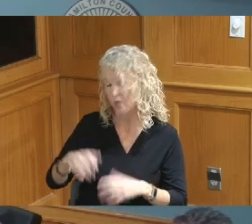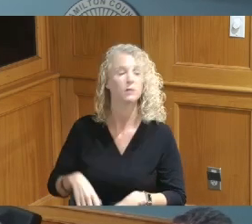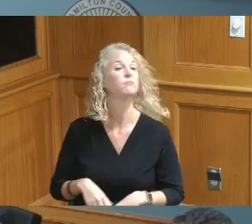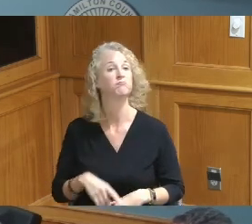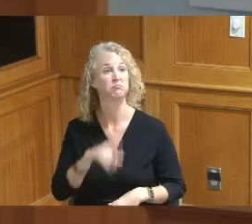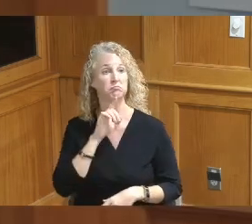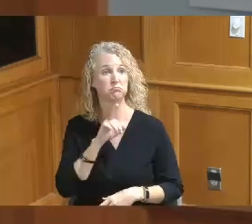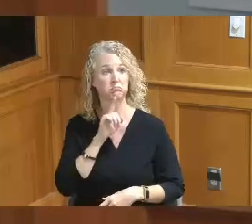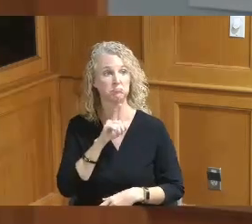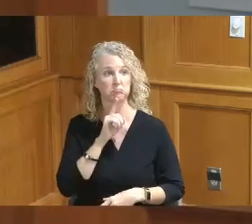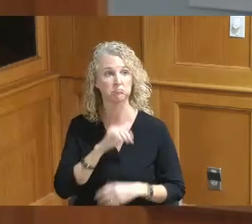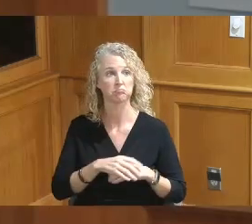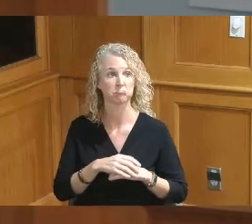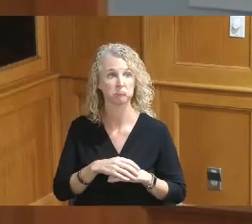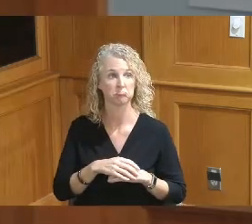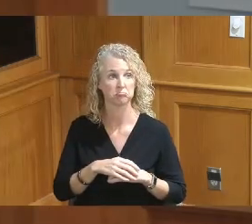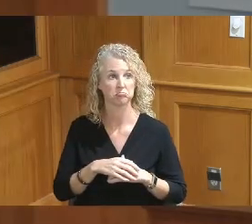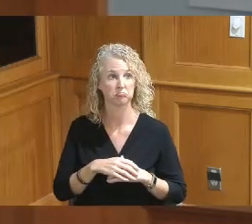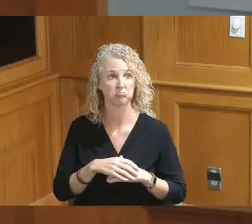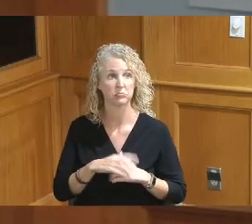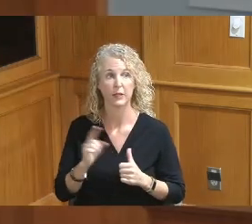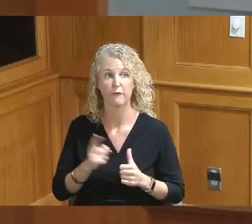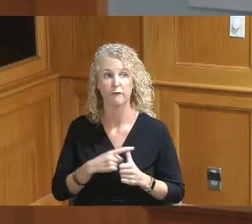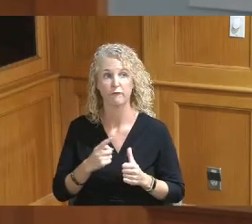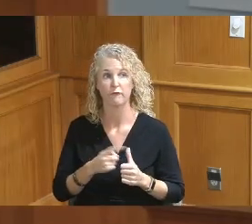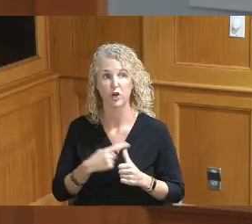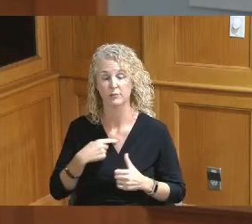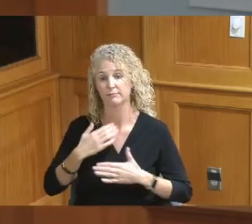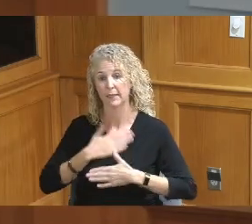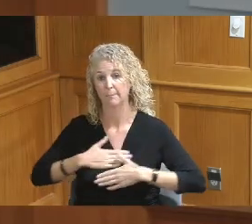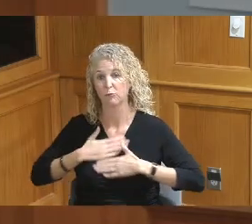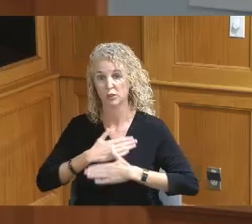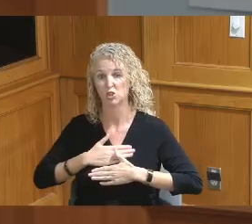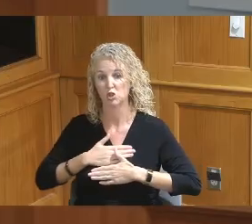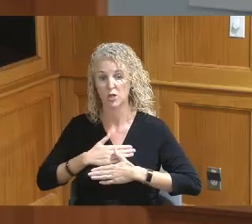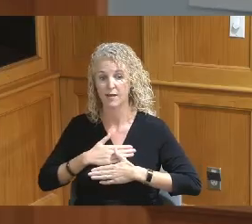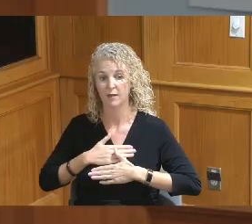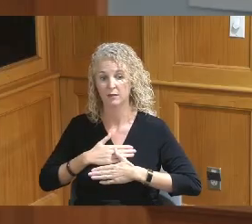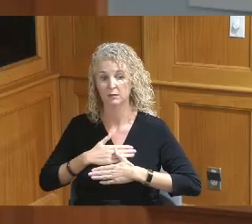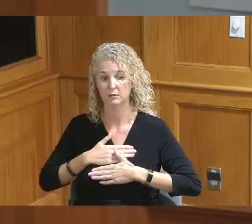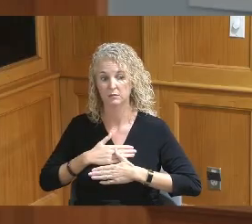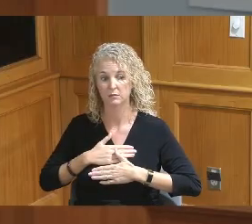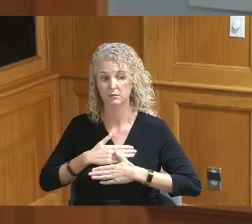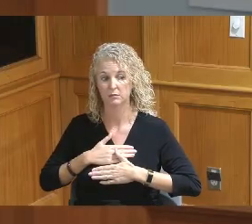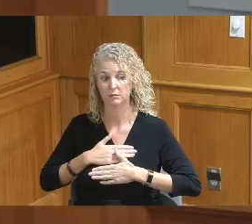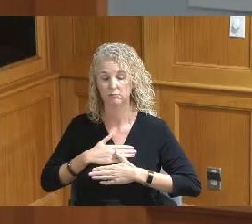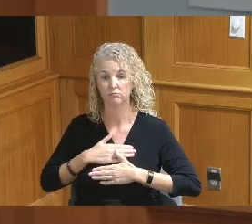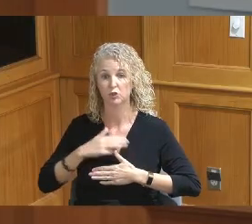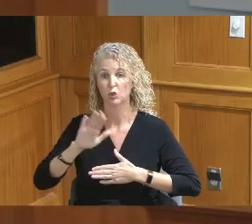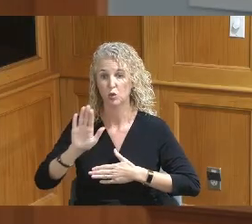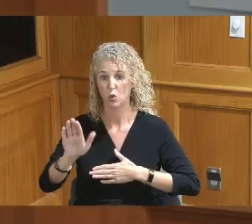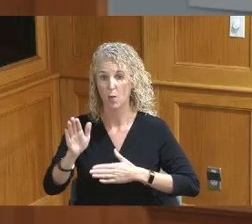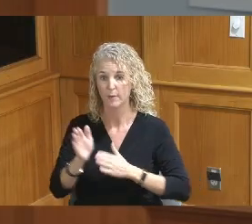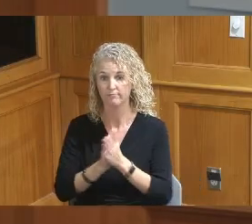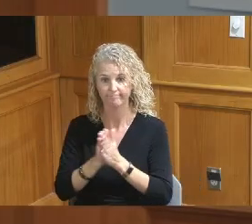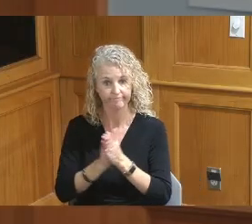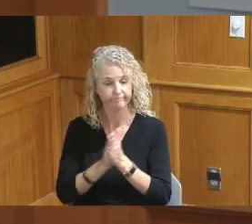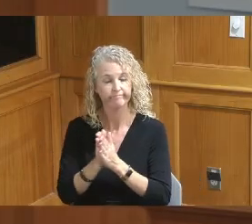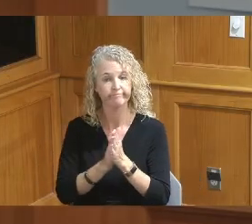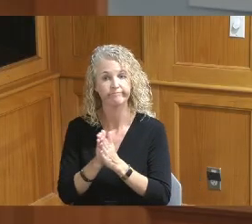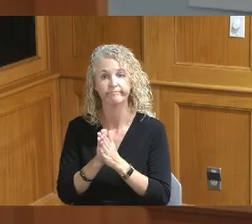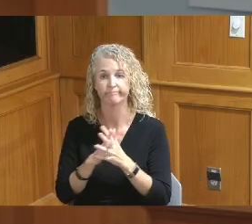Yeah. And I first of all, I really appreciate the passion of the board for this issue,